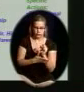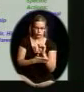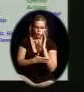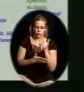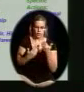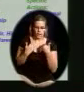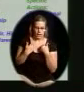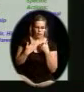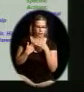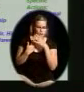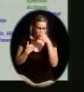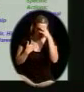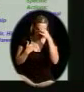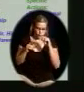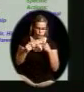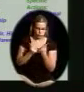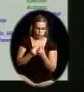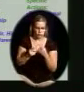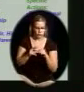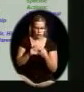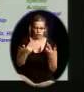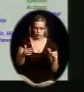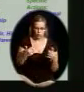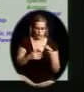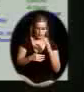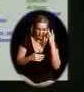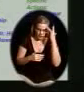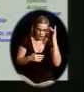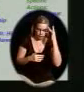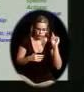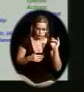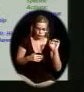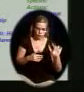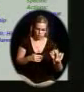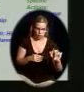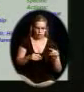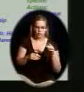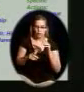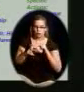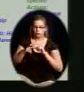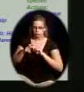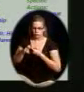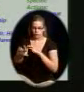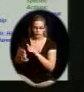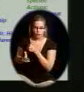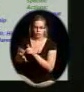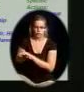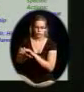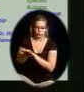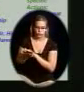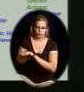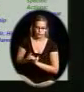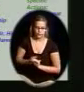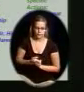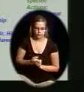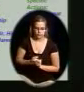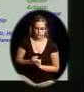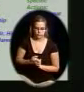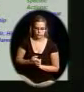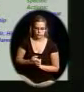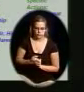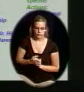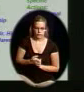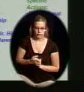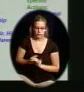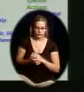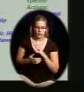this year. We started already at California Trail, already getting some in gear at the other schools, and that will be another initiative for that connection piece.